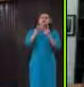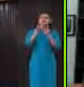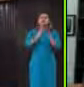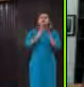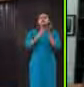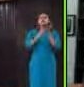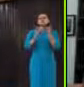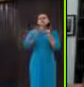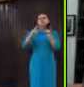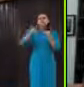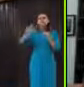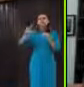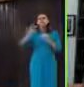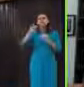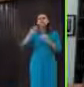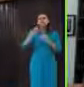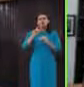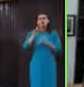and irritant?